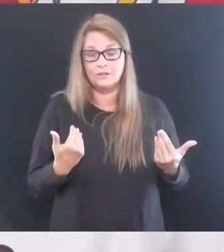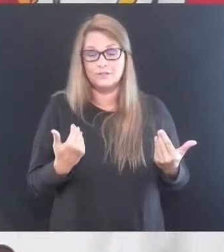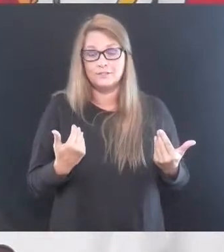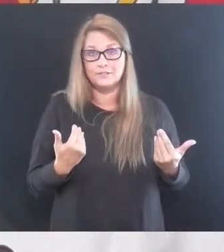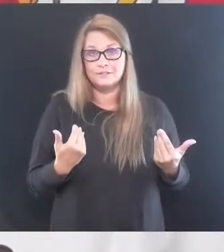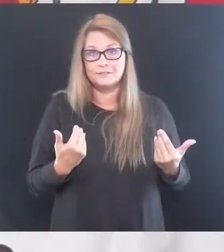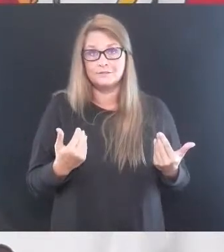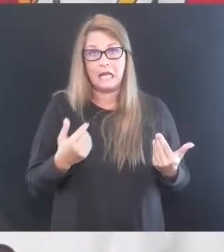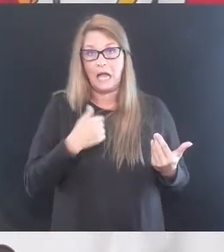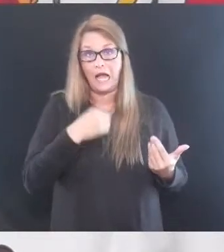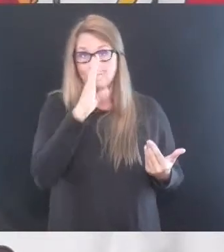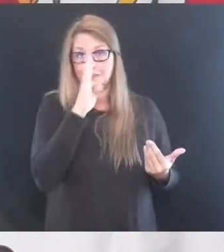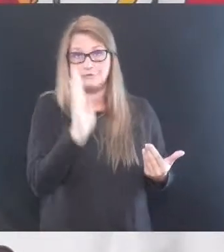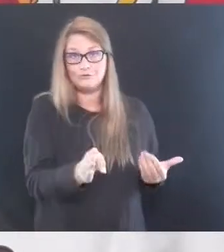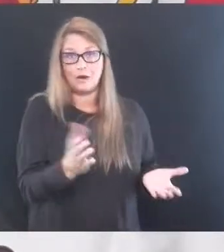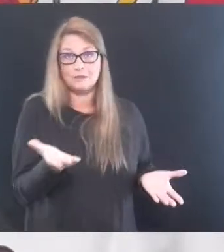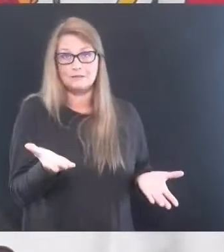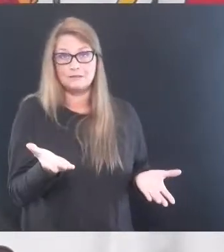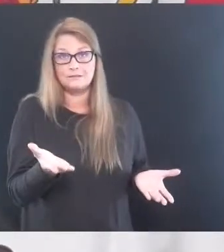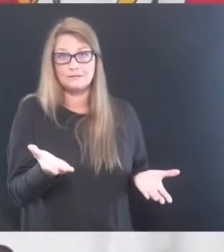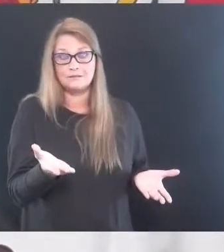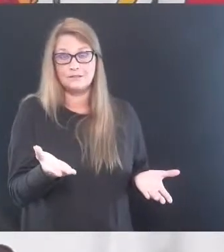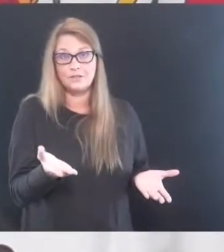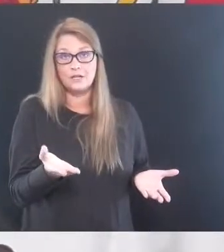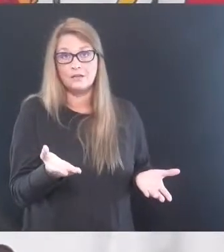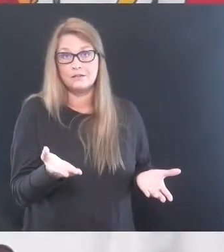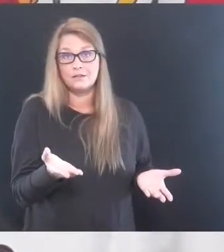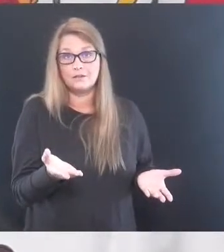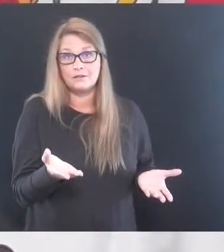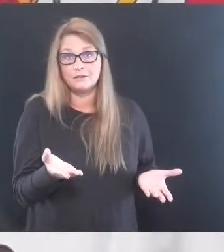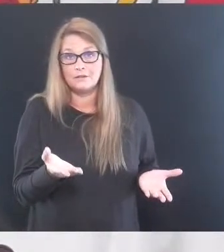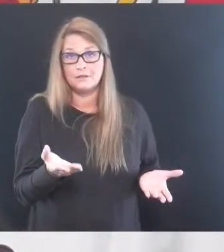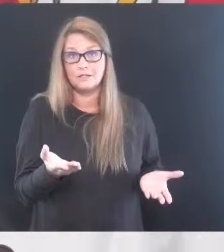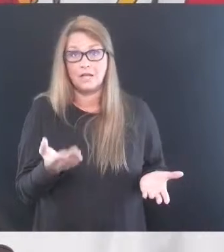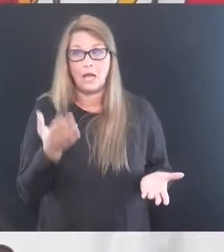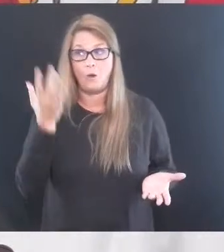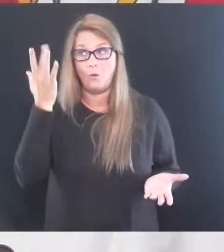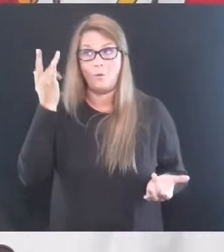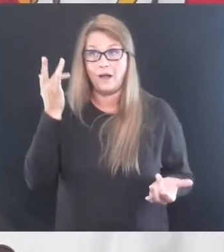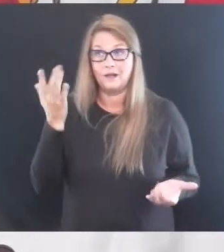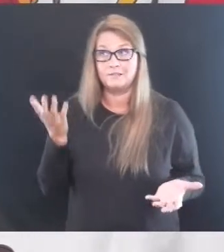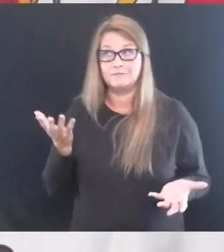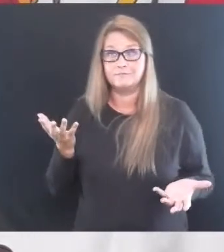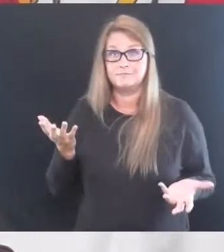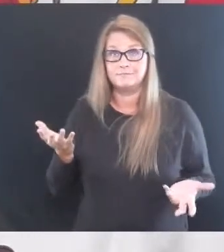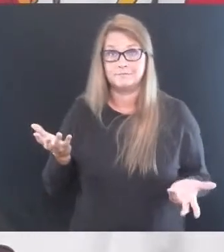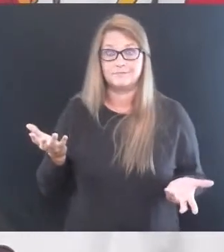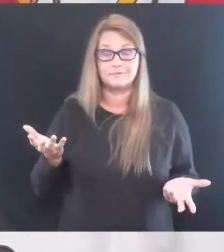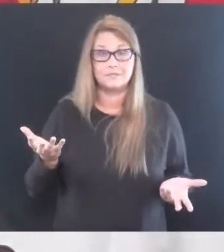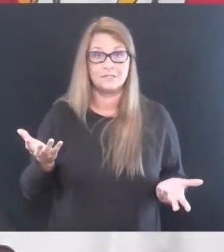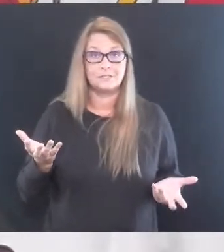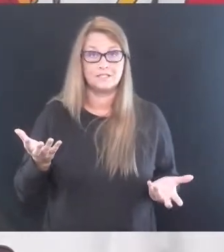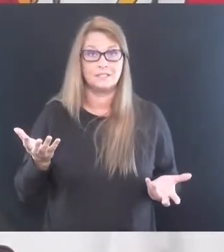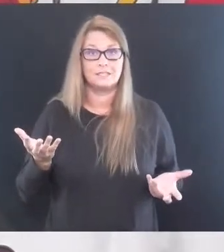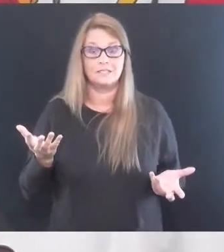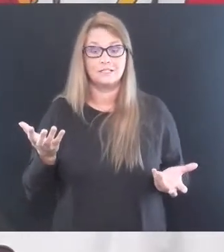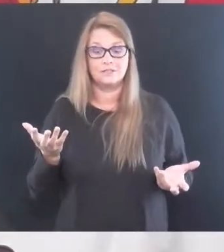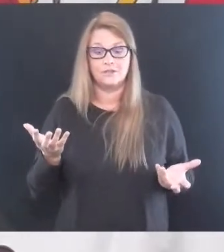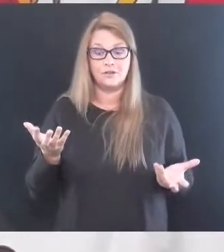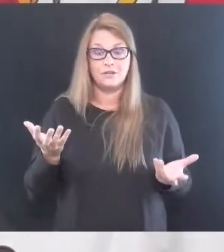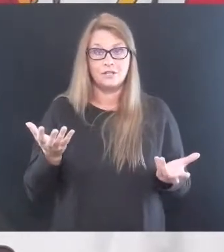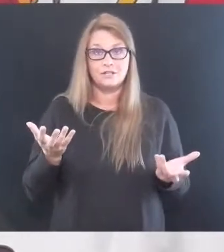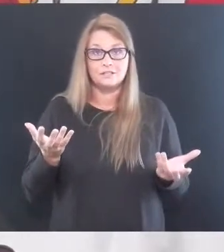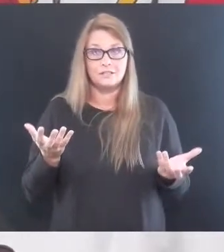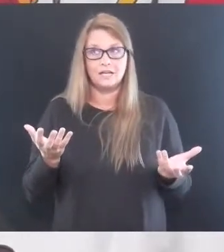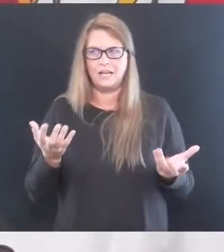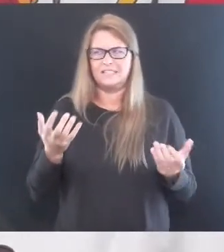I speak really blunt to you, and I speak absolutely because in just terms that all of us can get